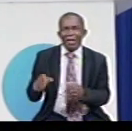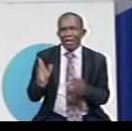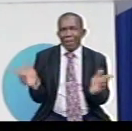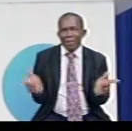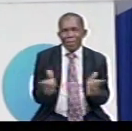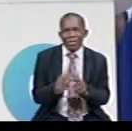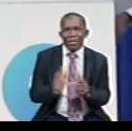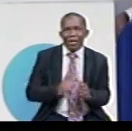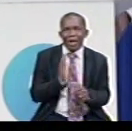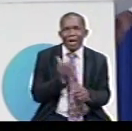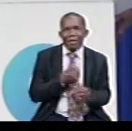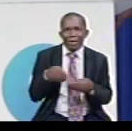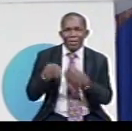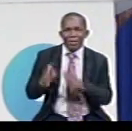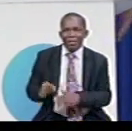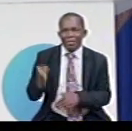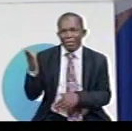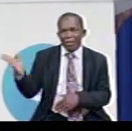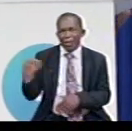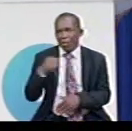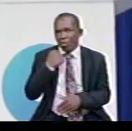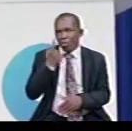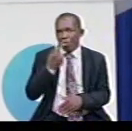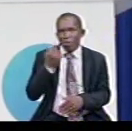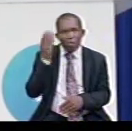have the chance to give your testimony.